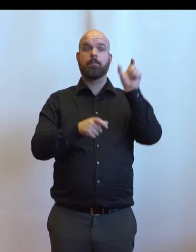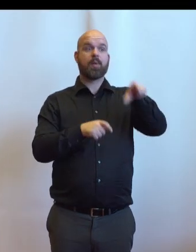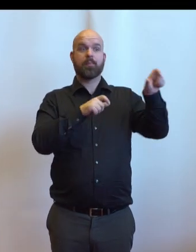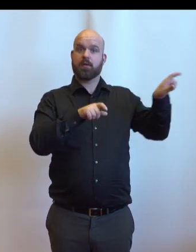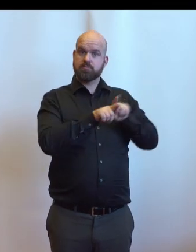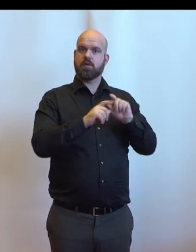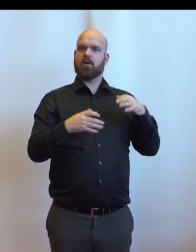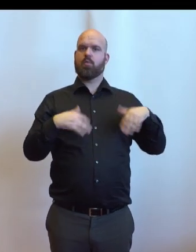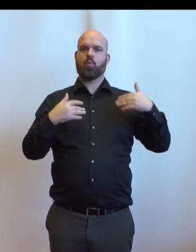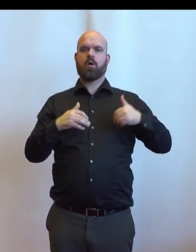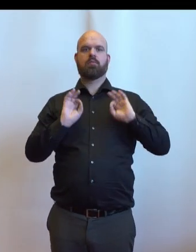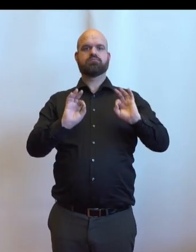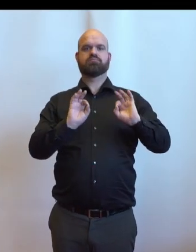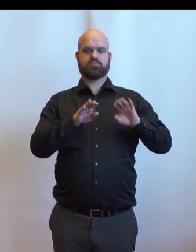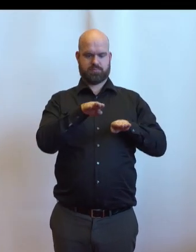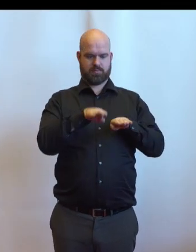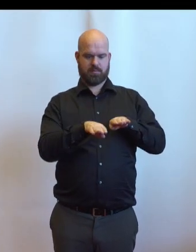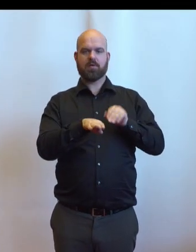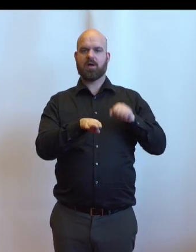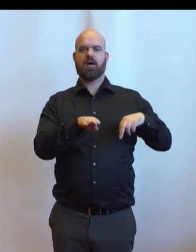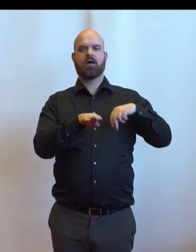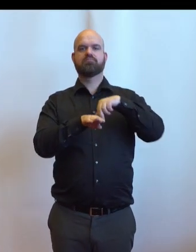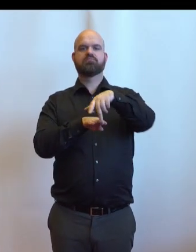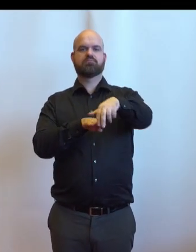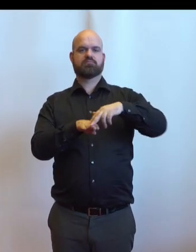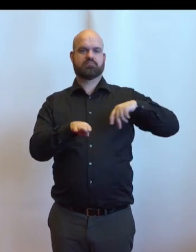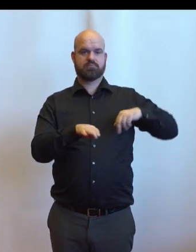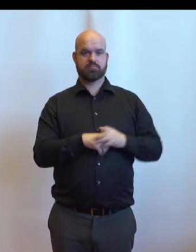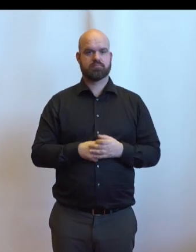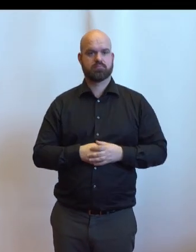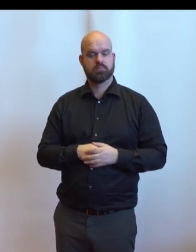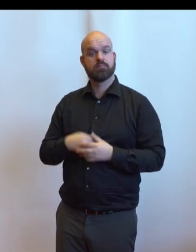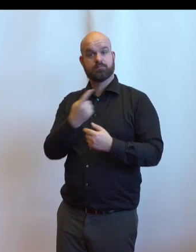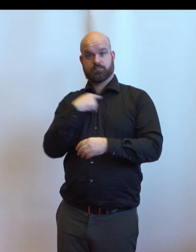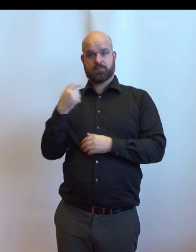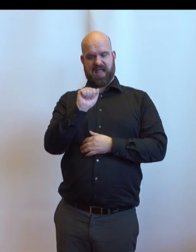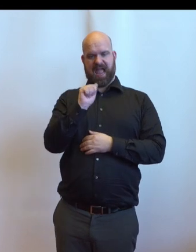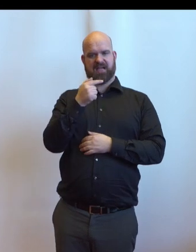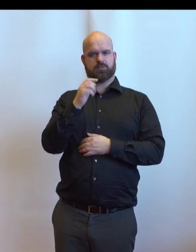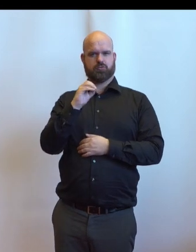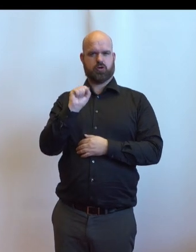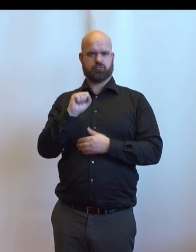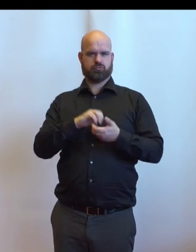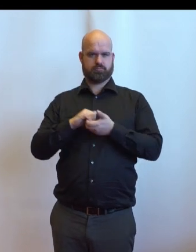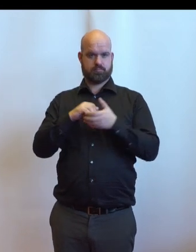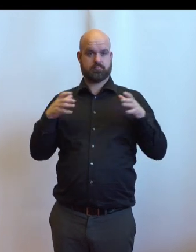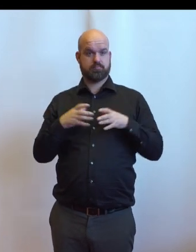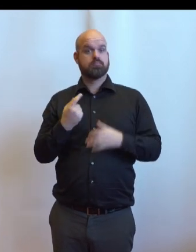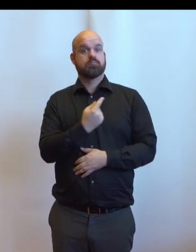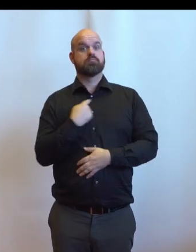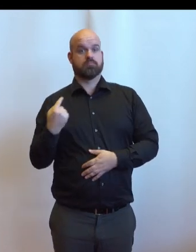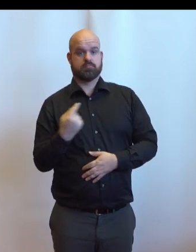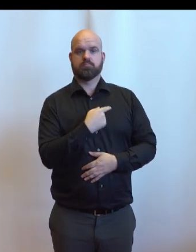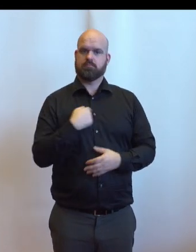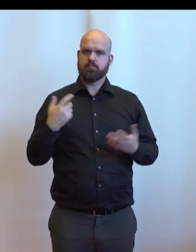have a Wellbeing at Work program within Atos, which is employee-led, and the disability networks sit within